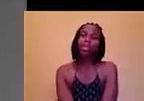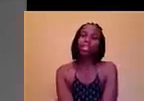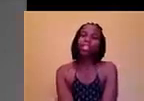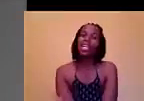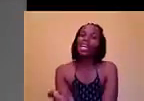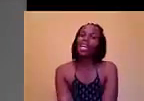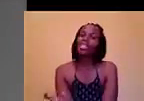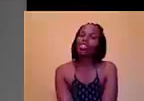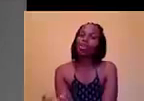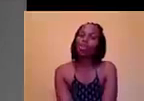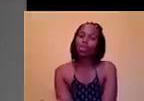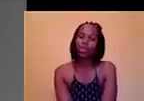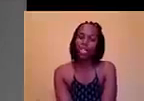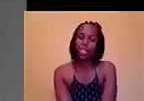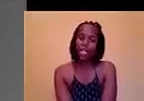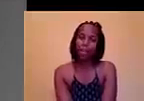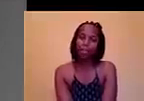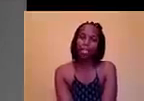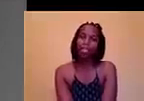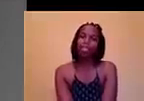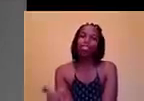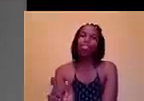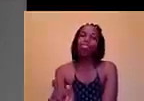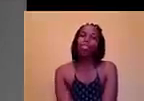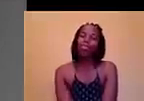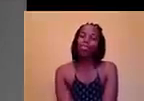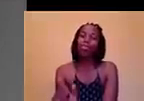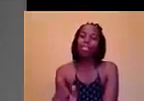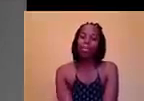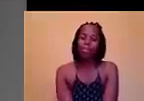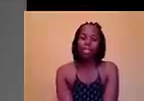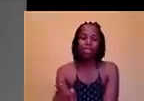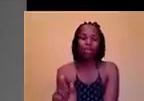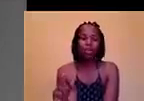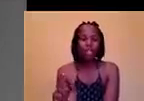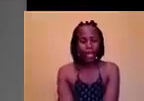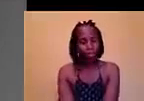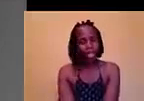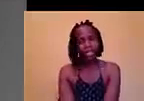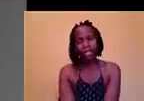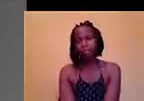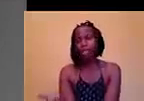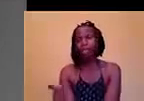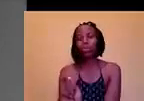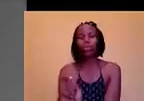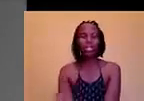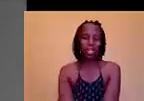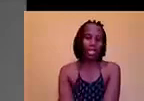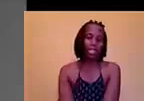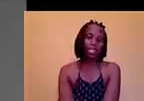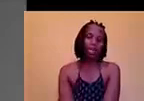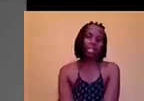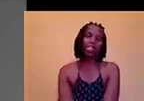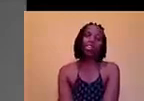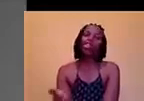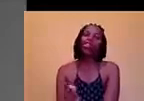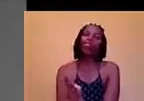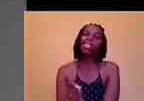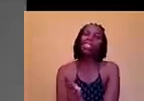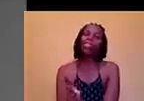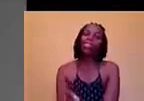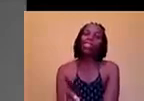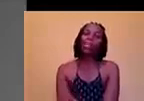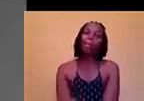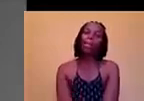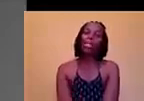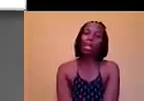each assignment has its own unique number. So for you to submit your typed assignment or your scanned assignment, you